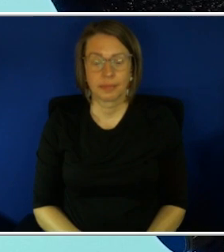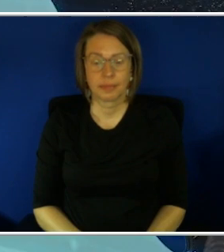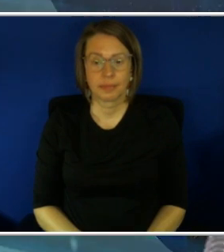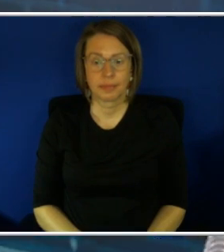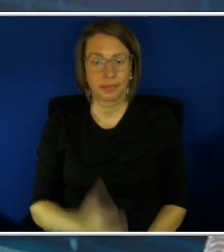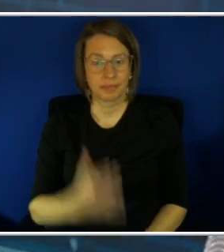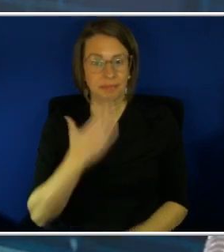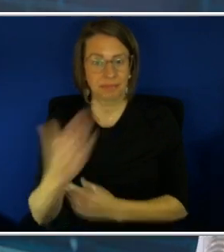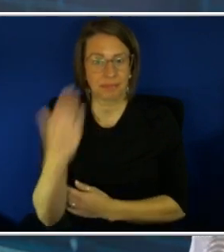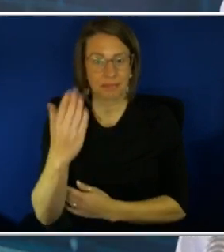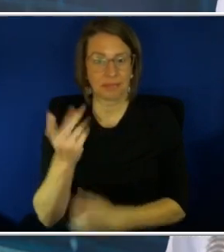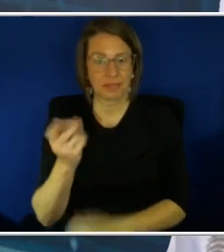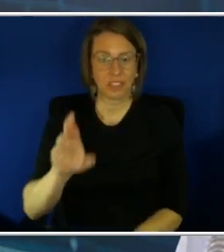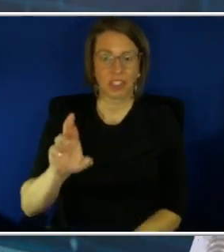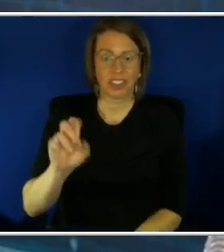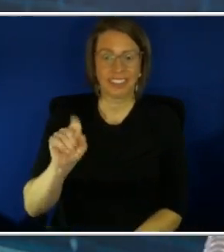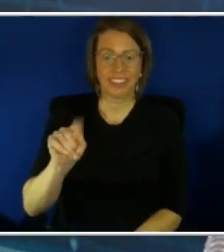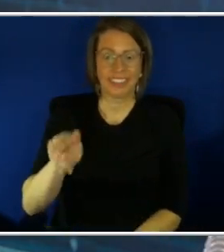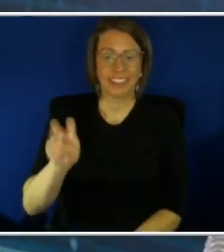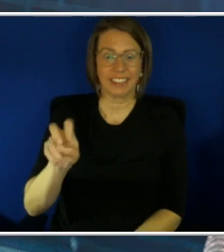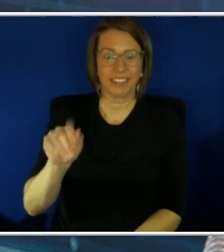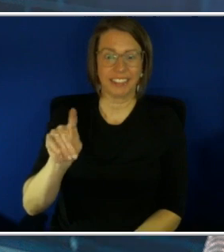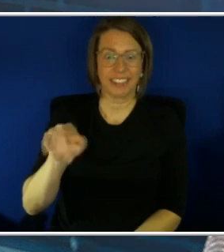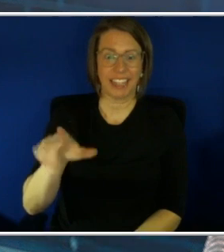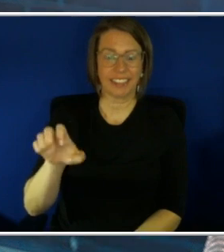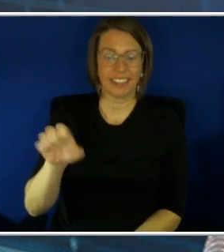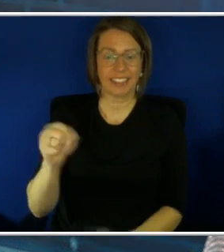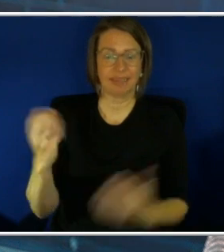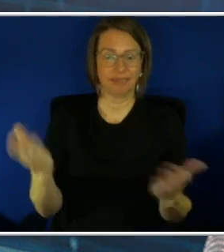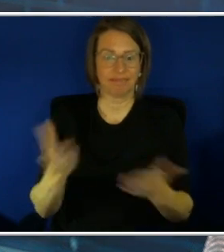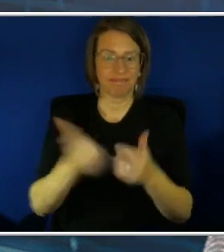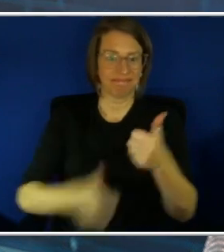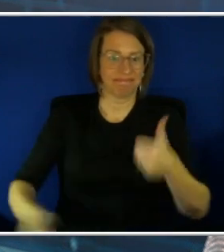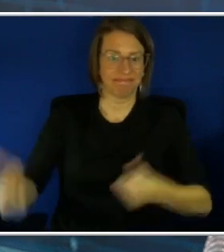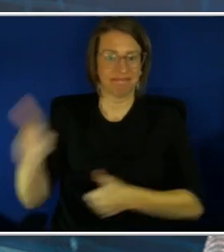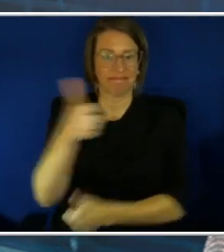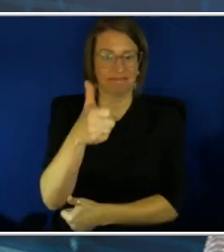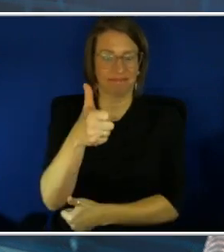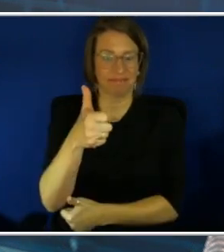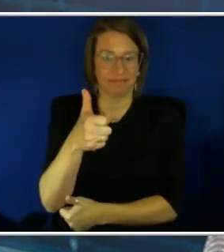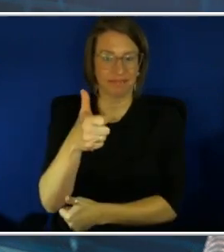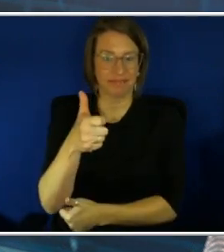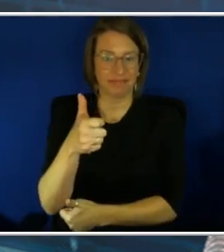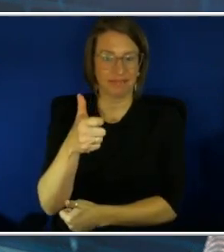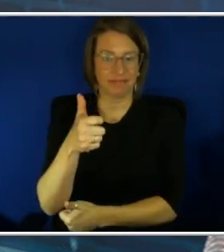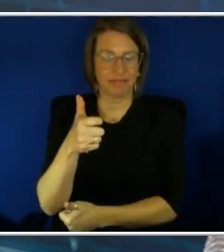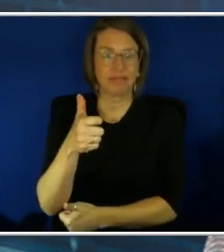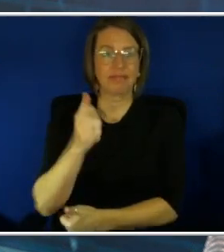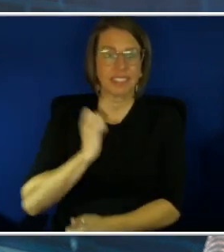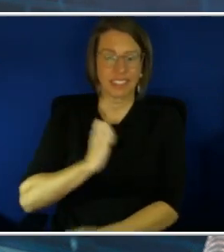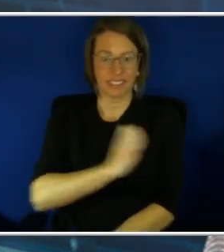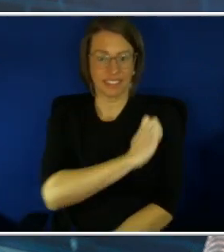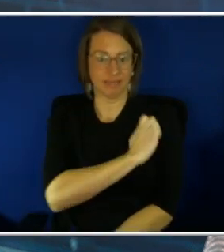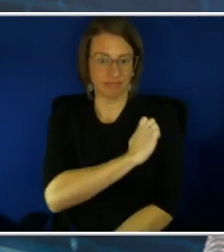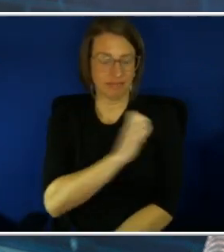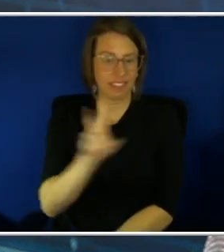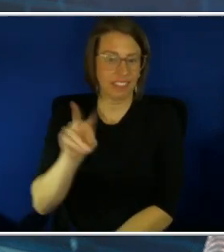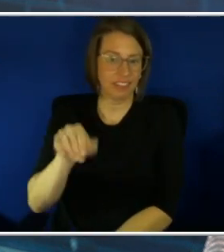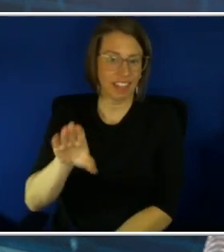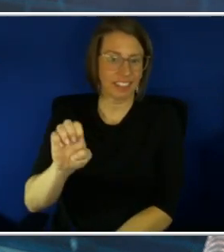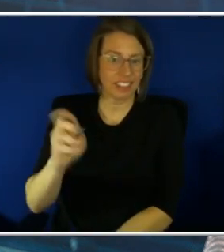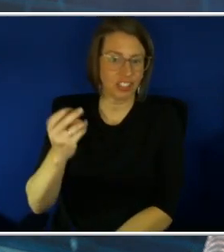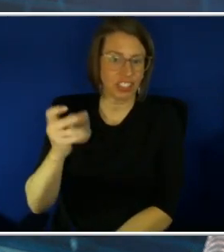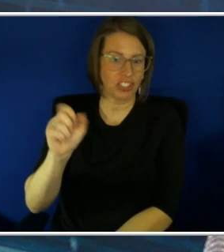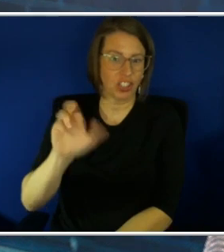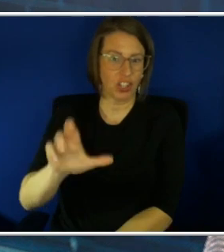morning. I'm Dr. Stites, Chief Medical Officer here at the University of Kansas Health System and Executive Vice Chancellor at the University of Kansas Medical Center. Welcome back